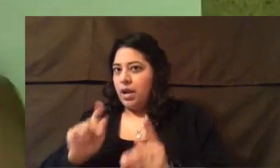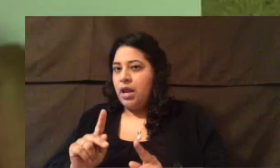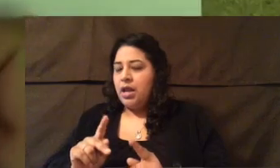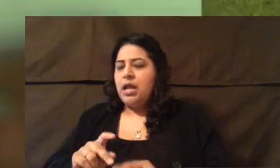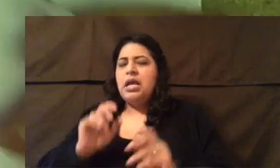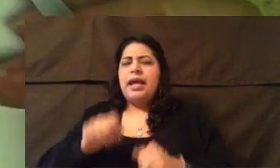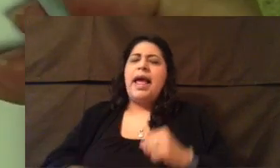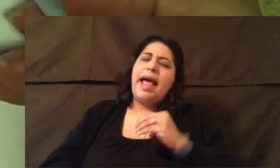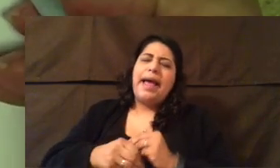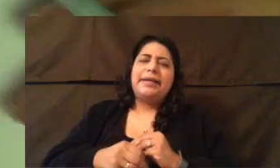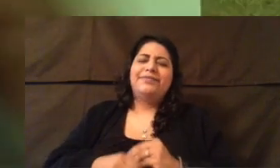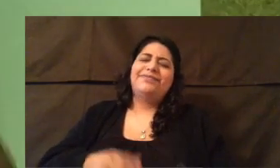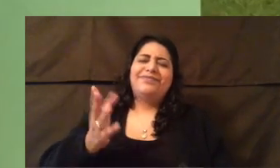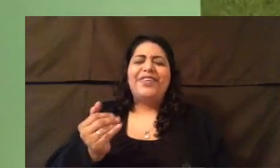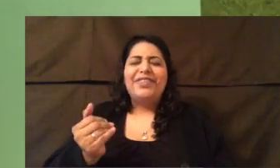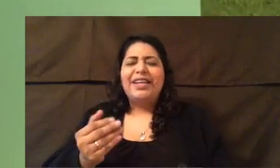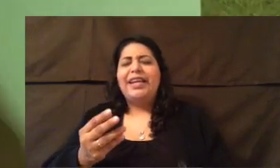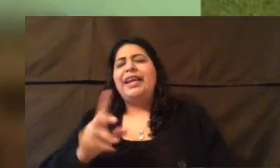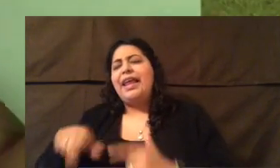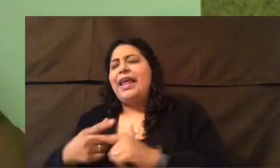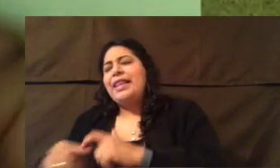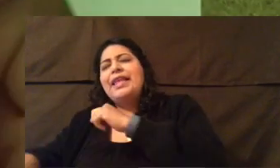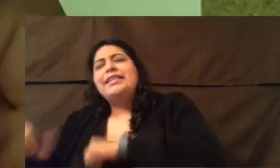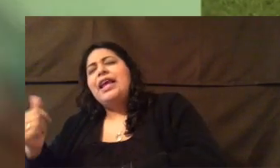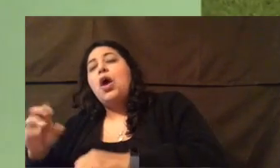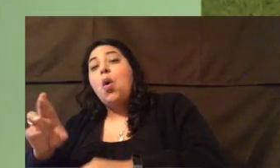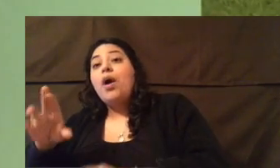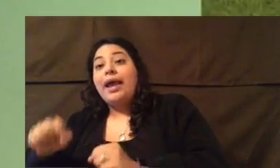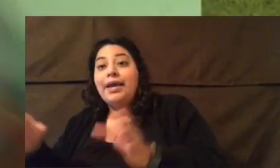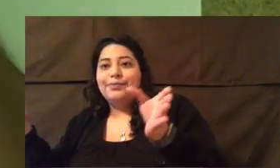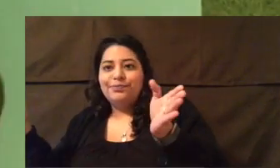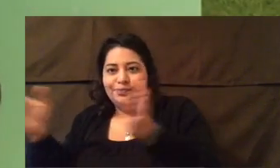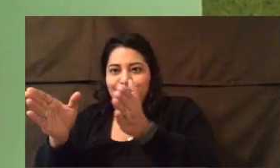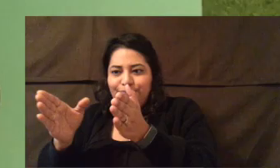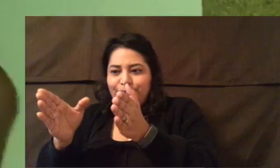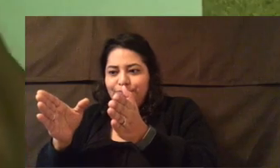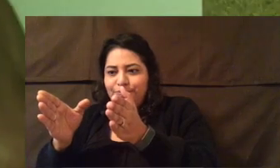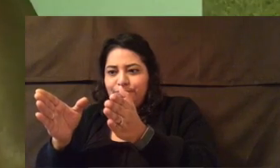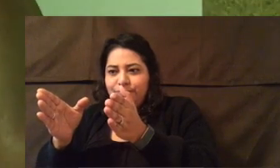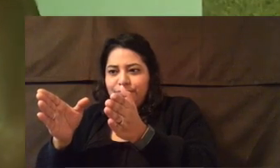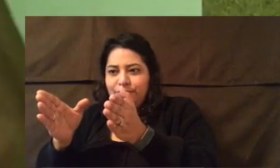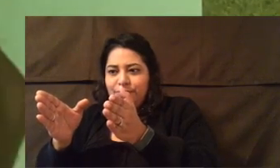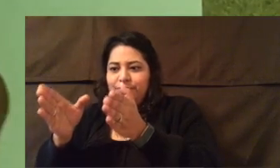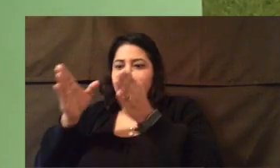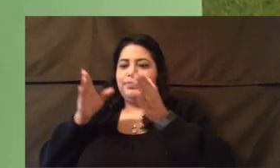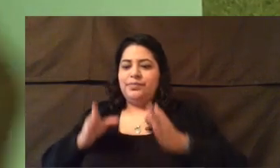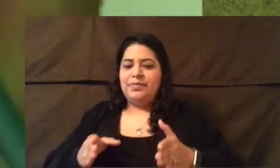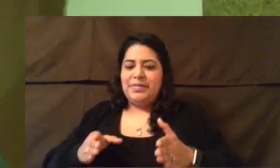p.m. Okay? Now, I could add 15, I could add 10, or I could go ahead and put those two